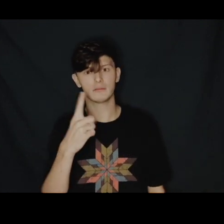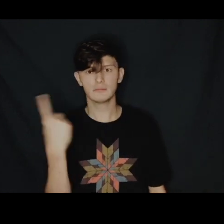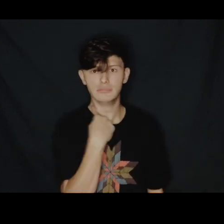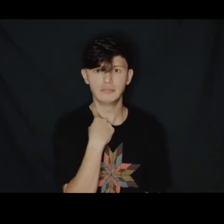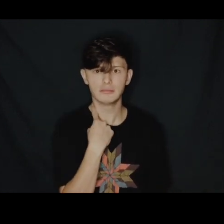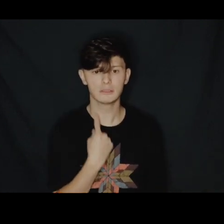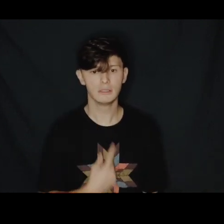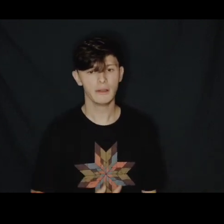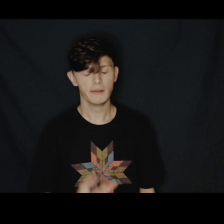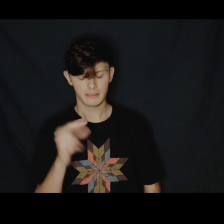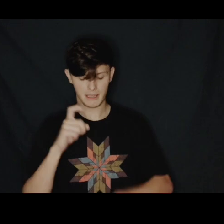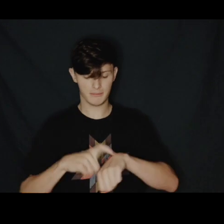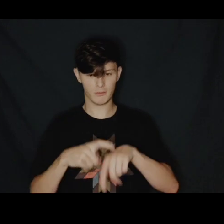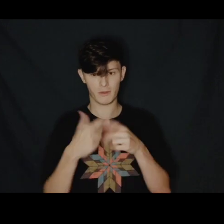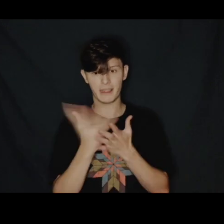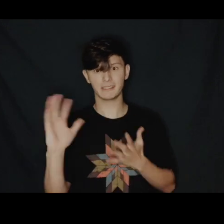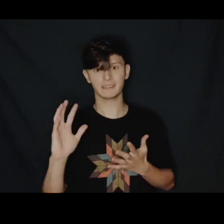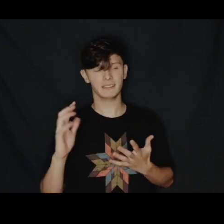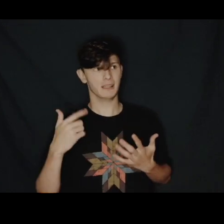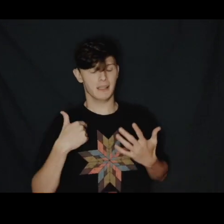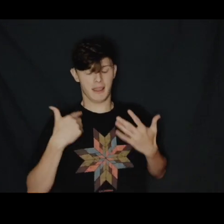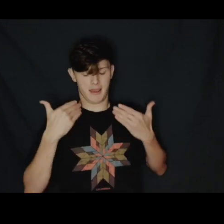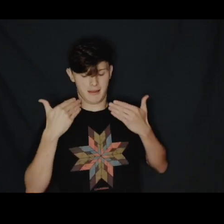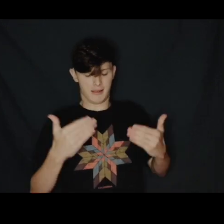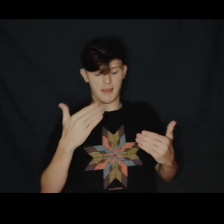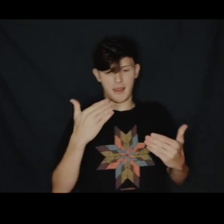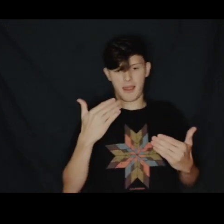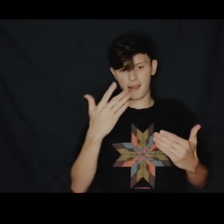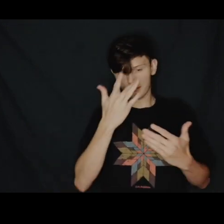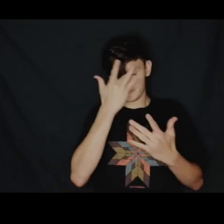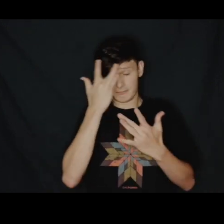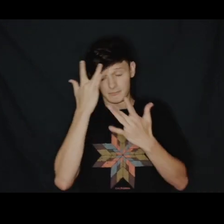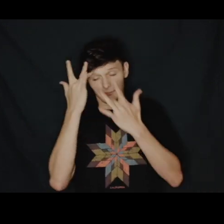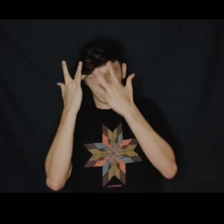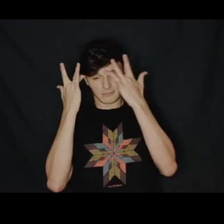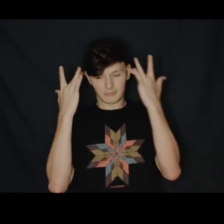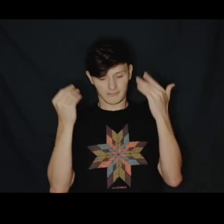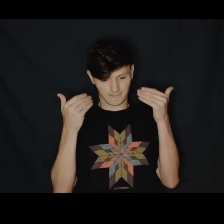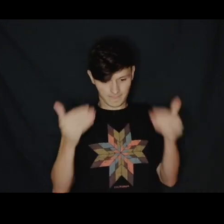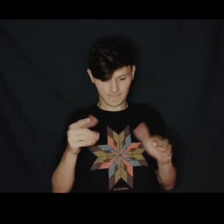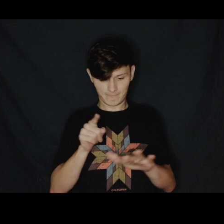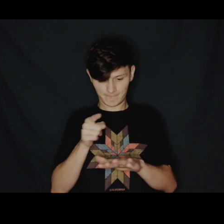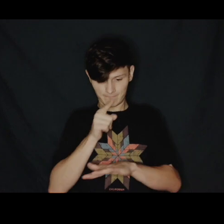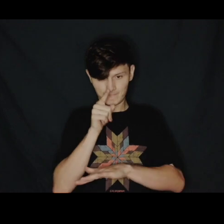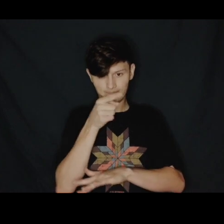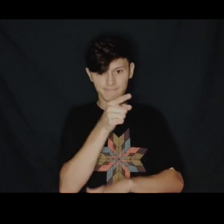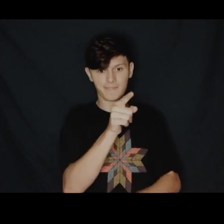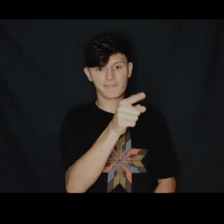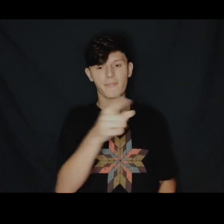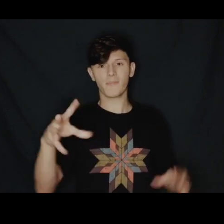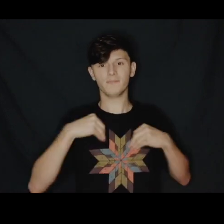limp. No time to wallow, no, instead, just clear your brain and move